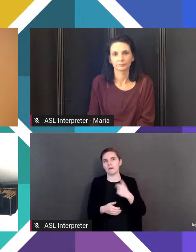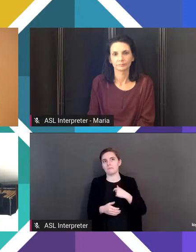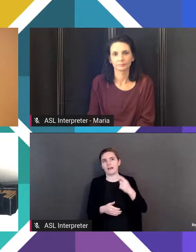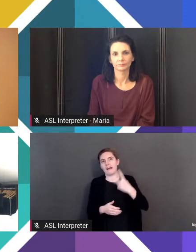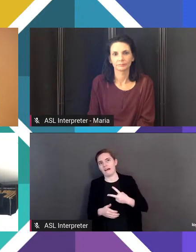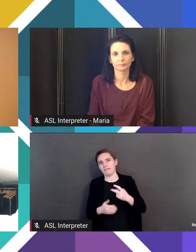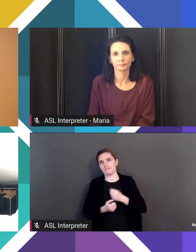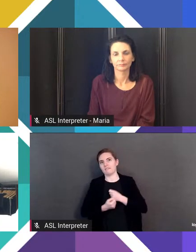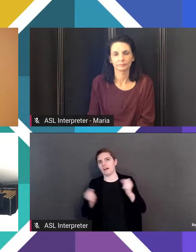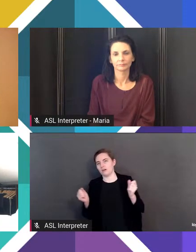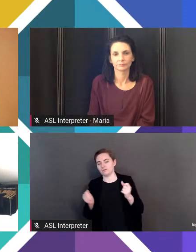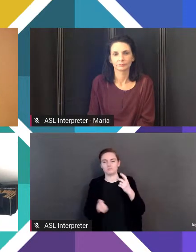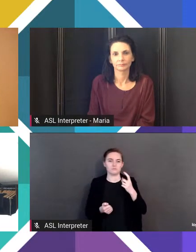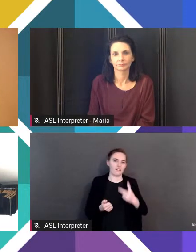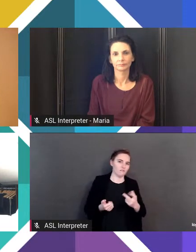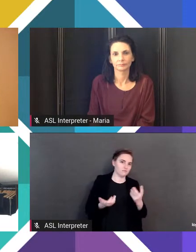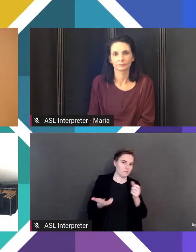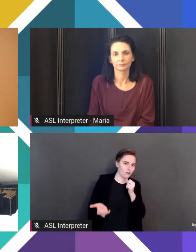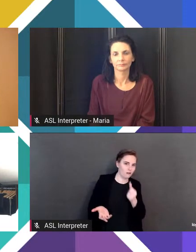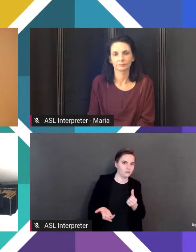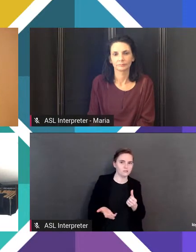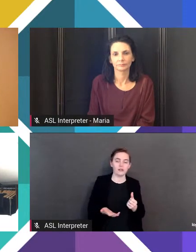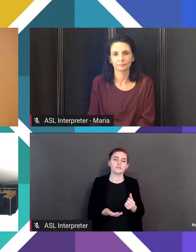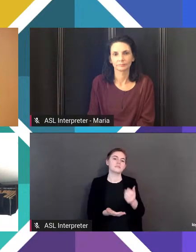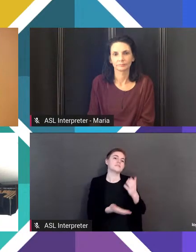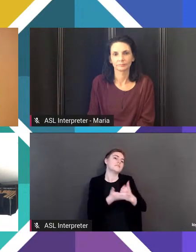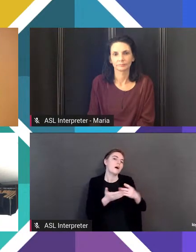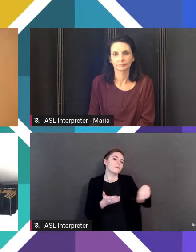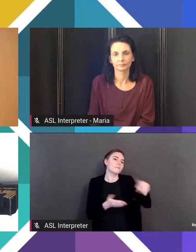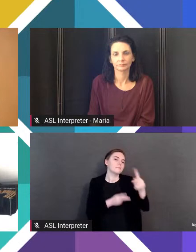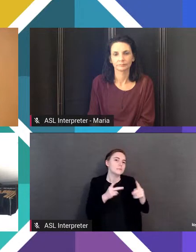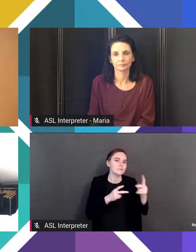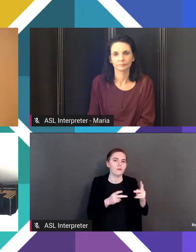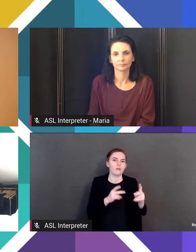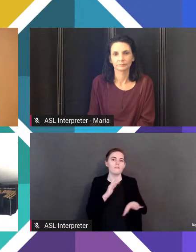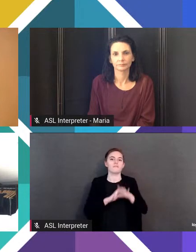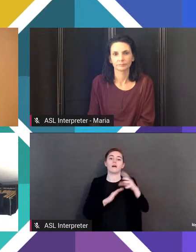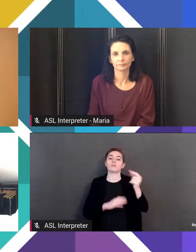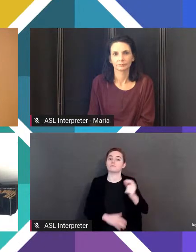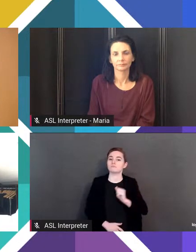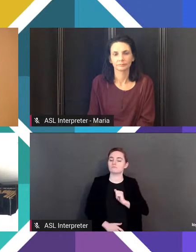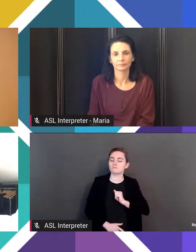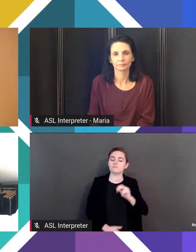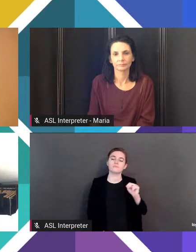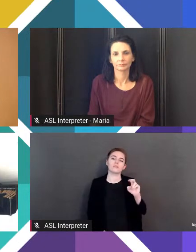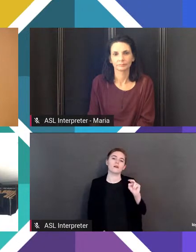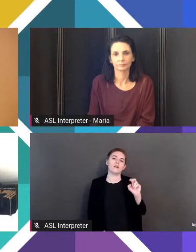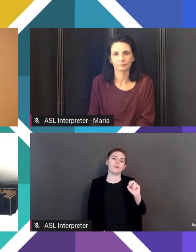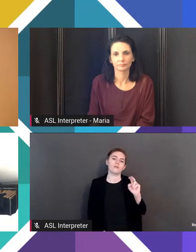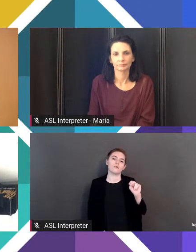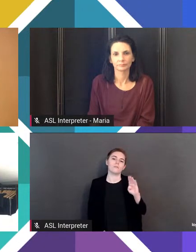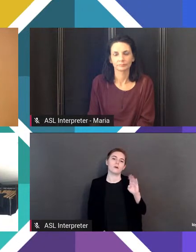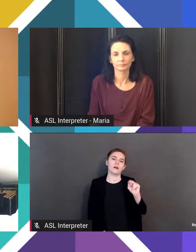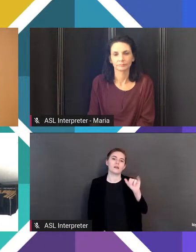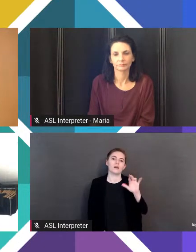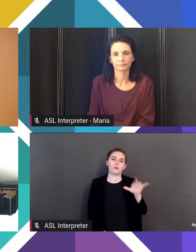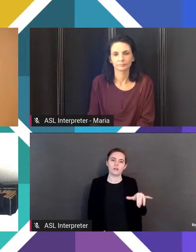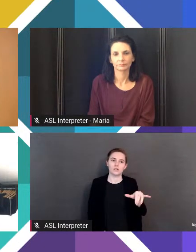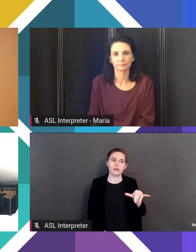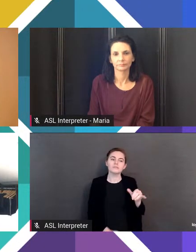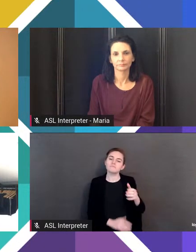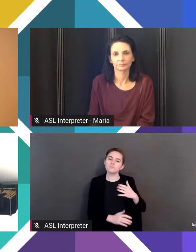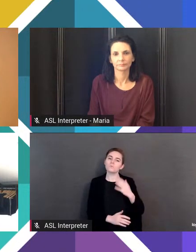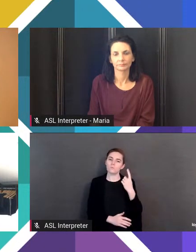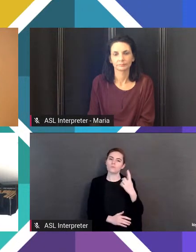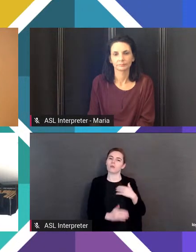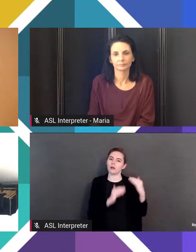non-binary. And I had a conversation with one of my coworkers who, you know, is like, means well and like has